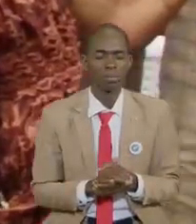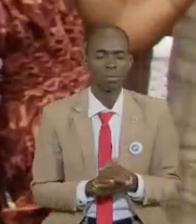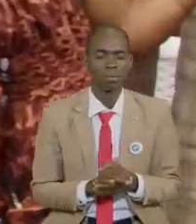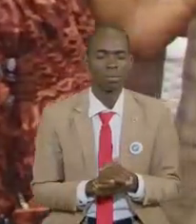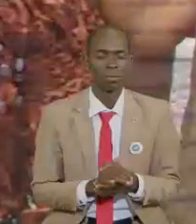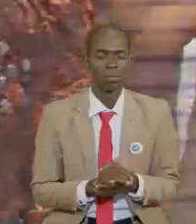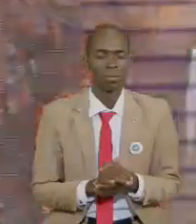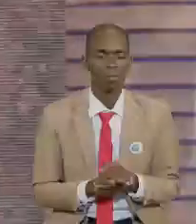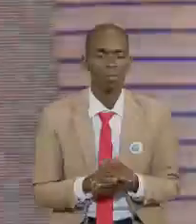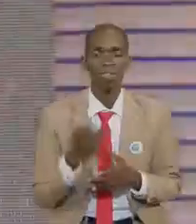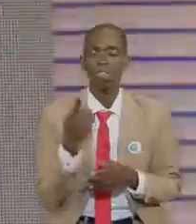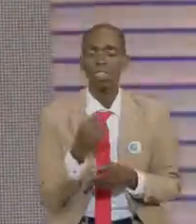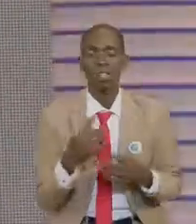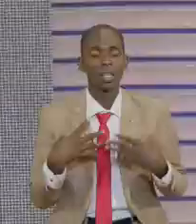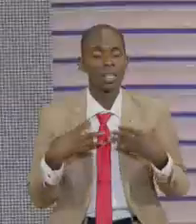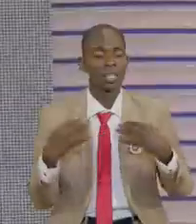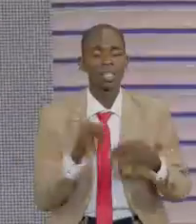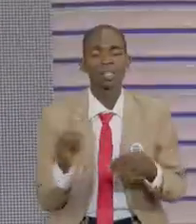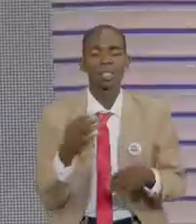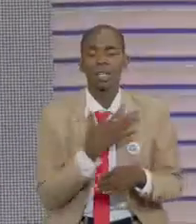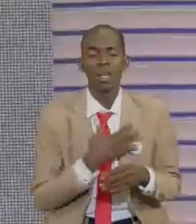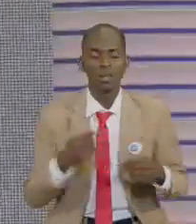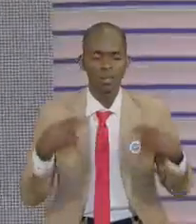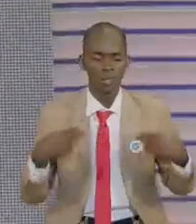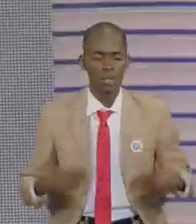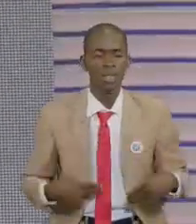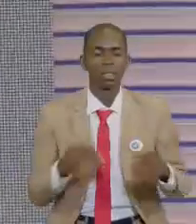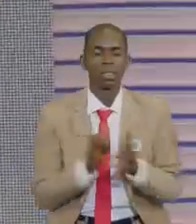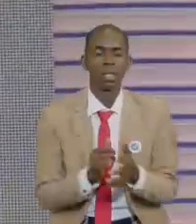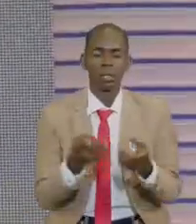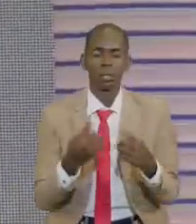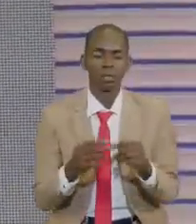The healing and the health that comes with the name.